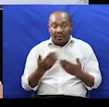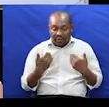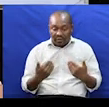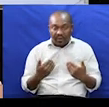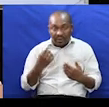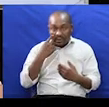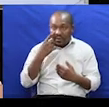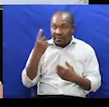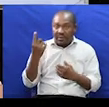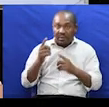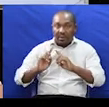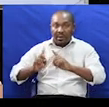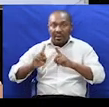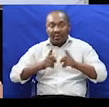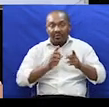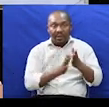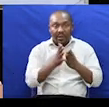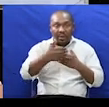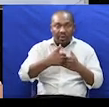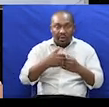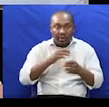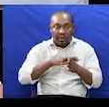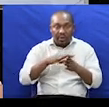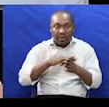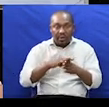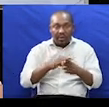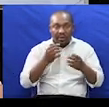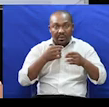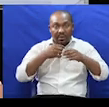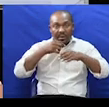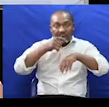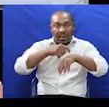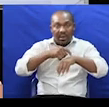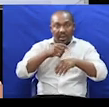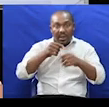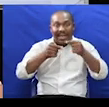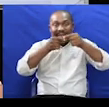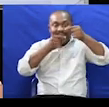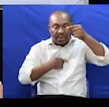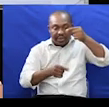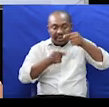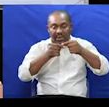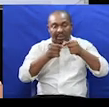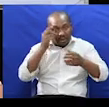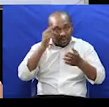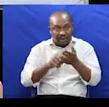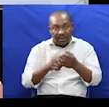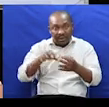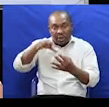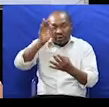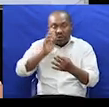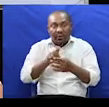have seen the different terminology you're going to use during titration. What is titration? What is the choice of indicator? What is